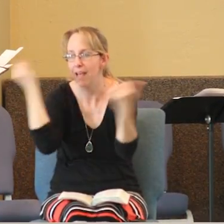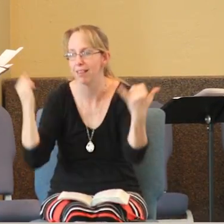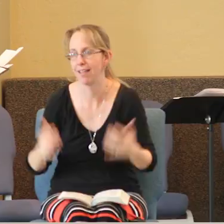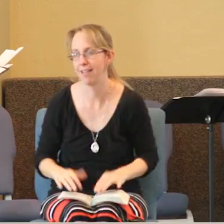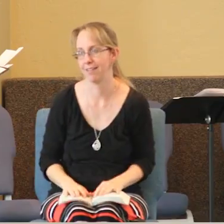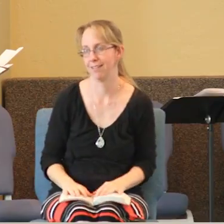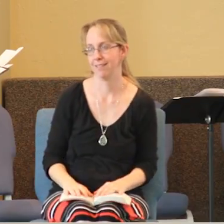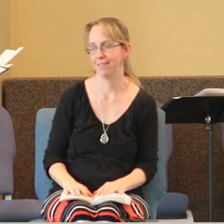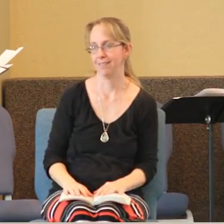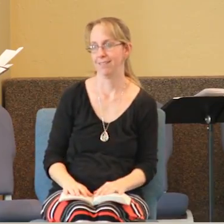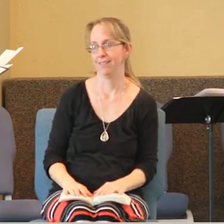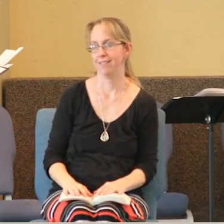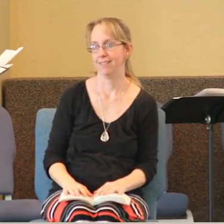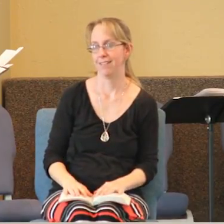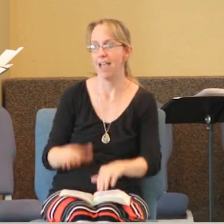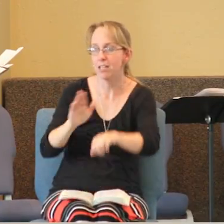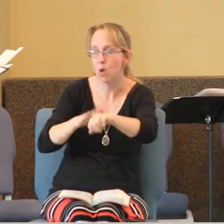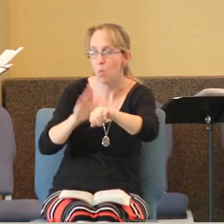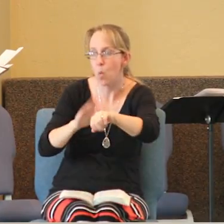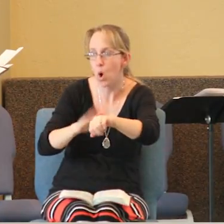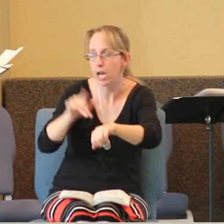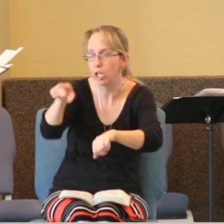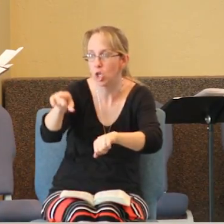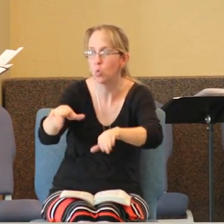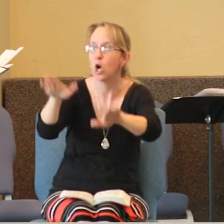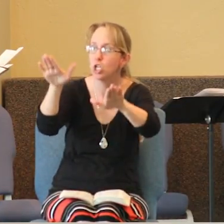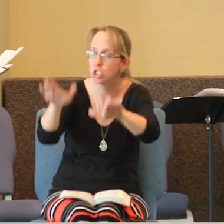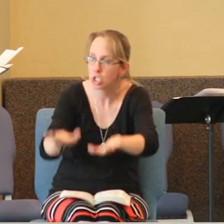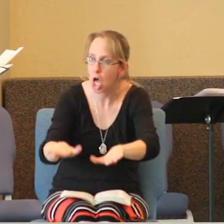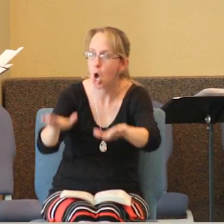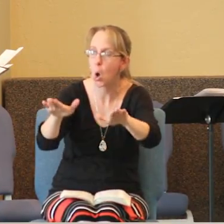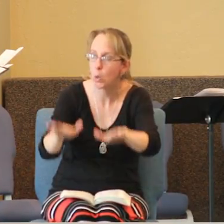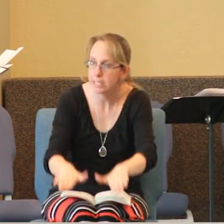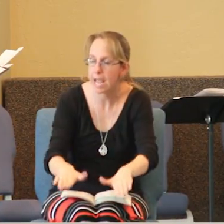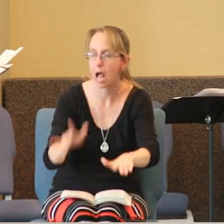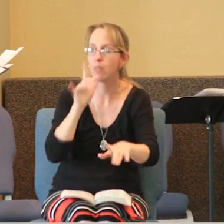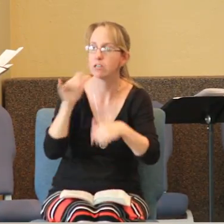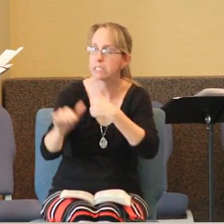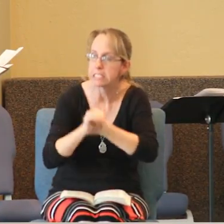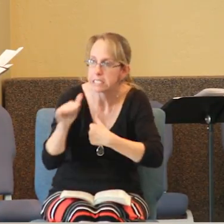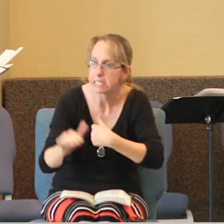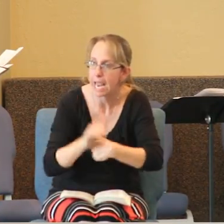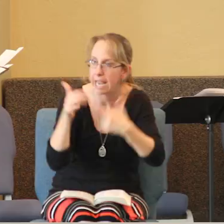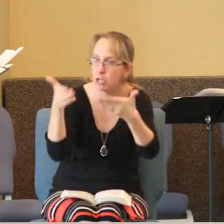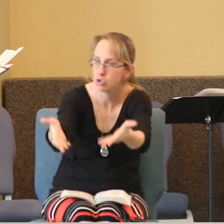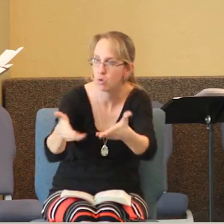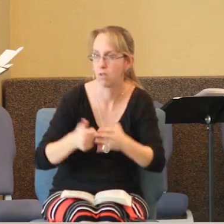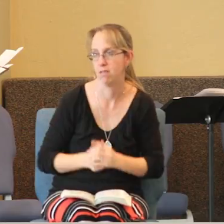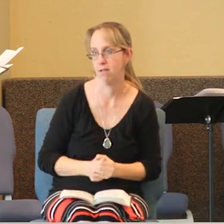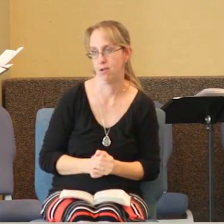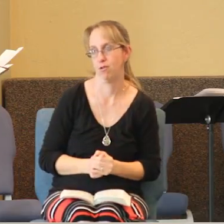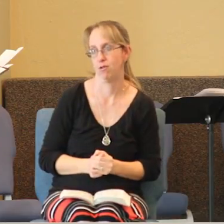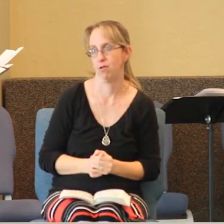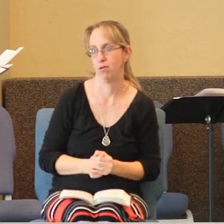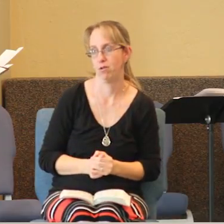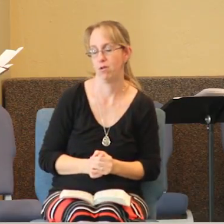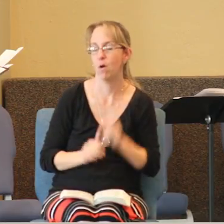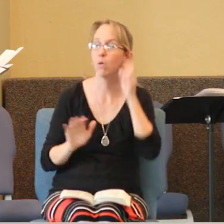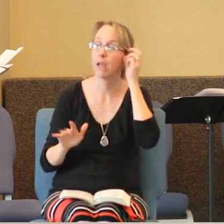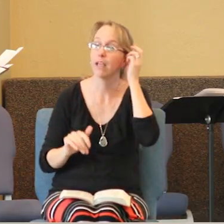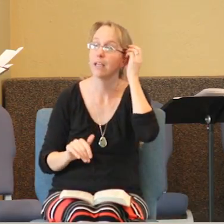It's there to slow down. It's a warning that there's danger ahead. Now, if